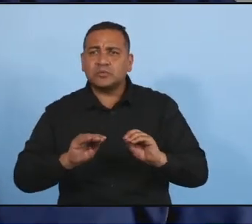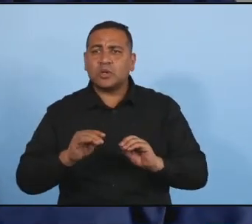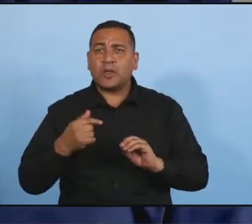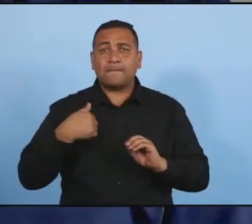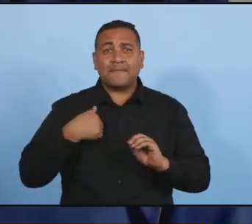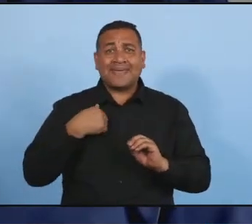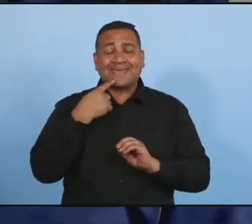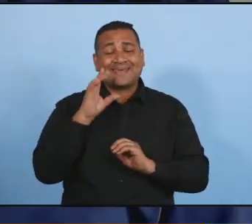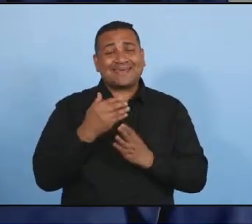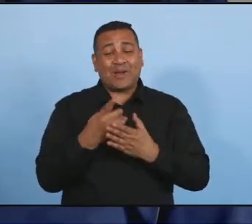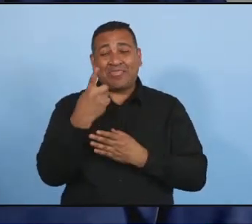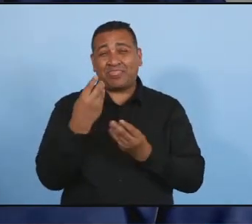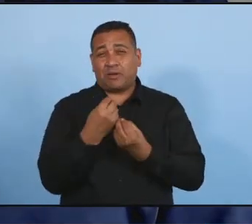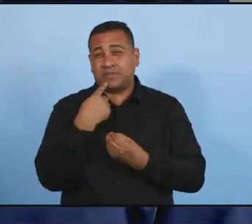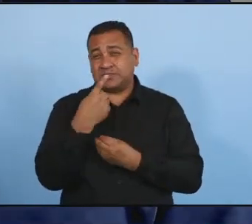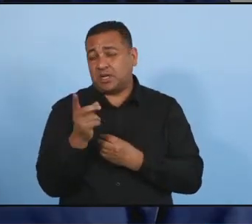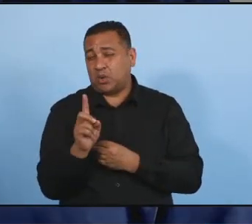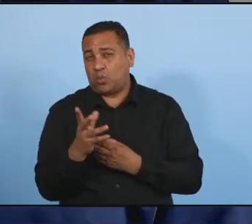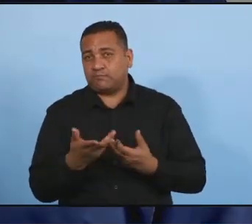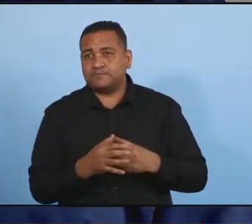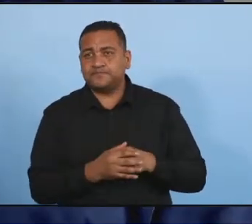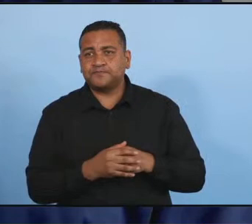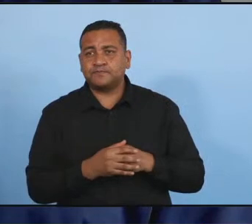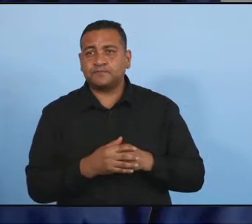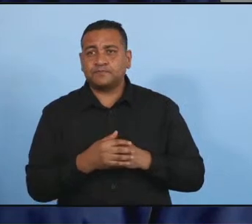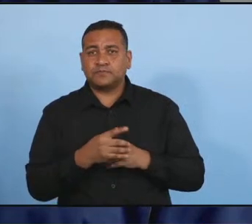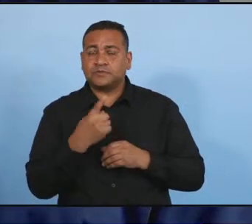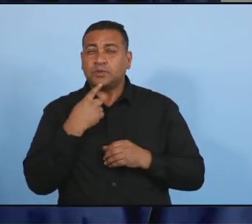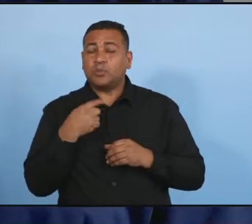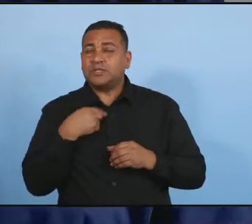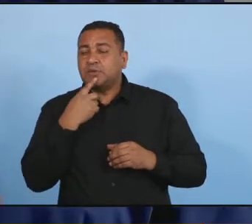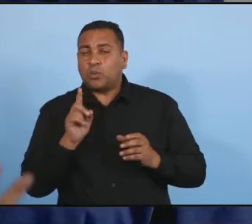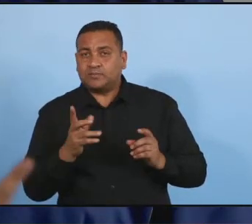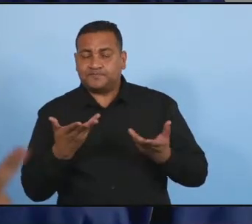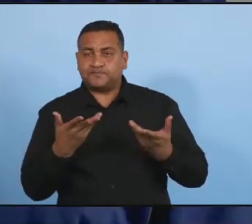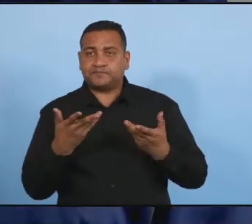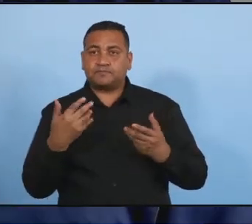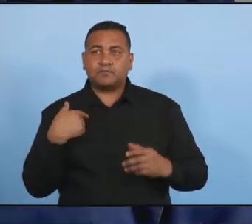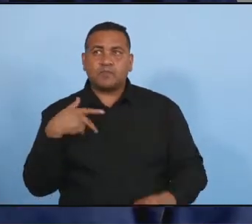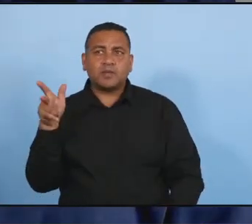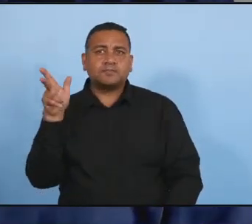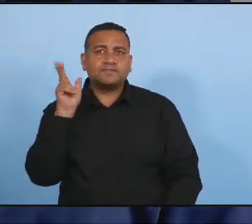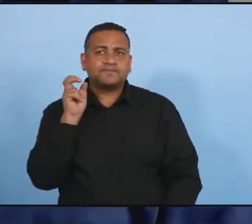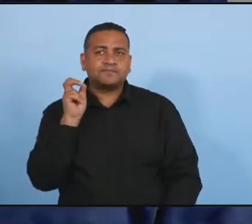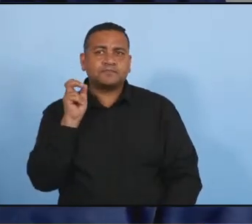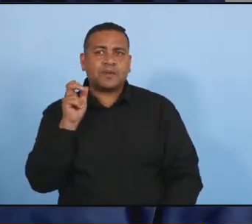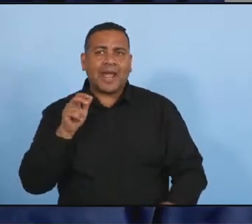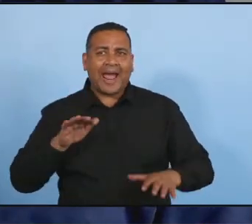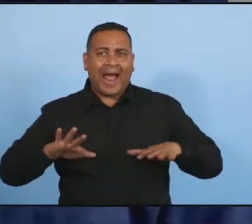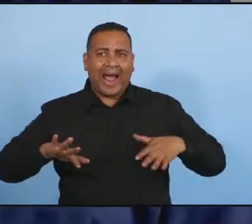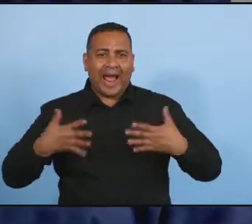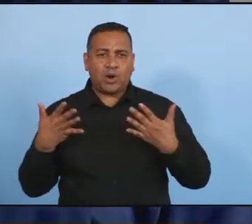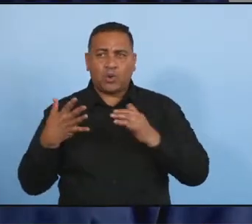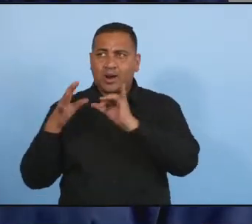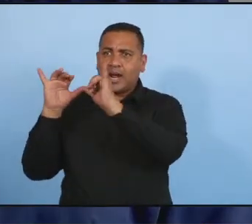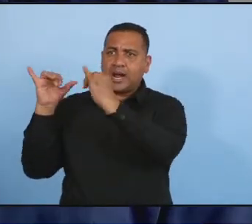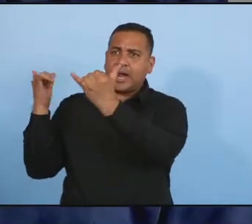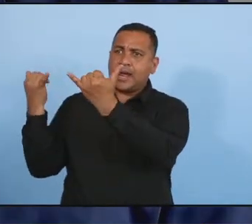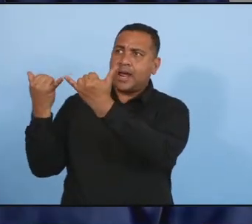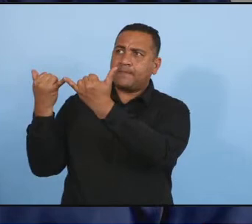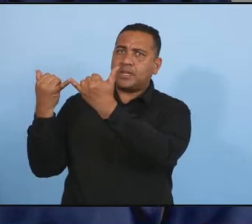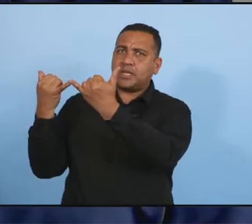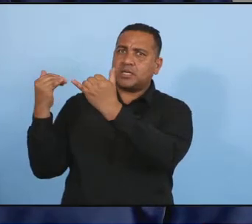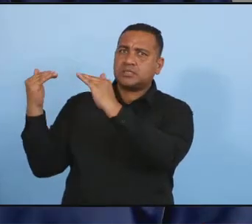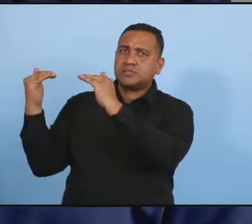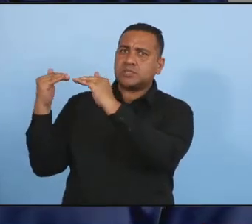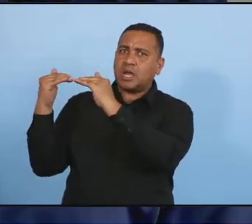been a common thread in all of this, is the fact that we've been hearing of how industry standards are met, how the